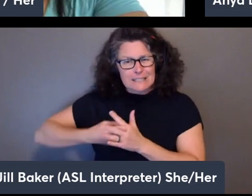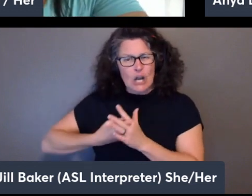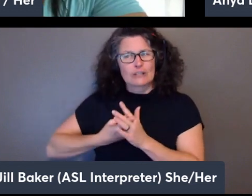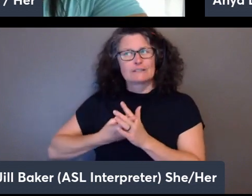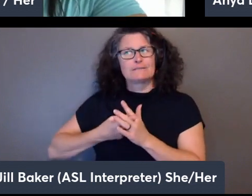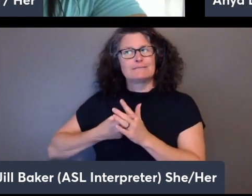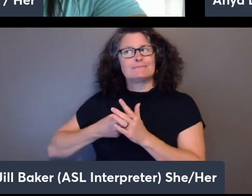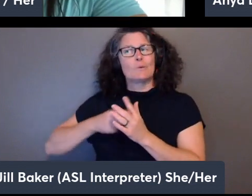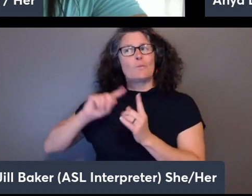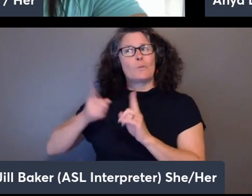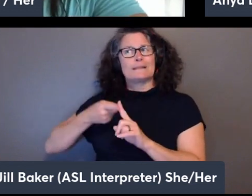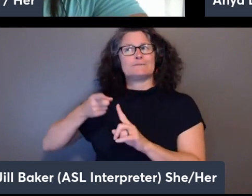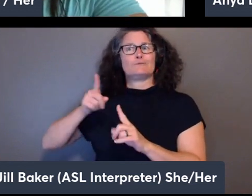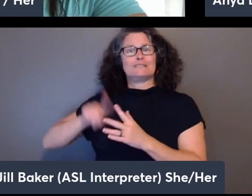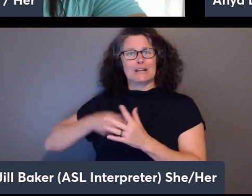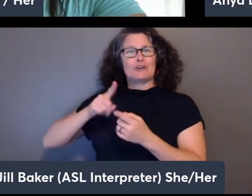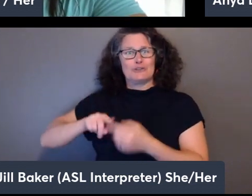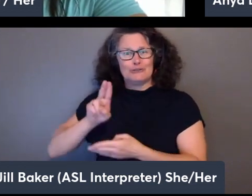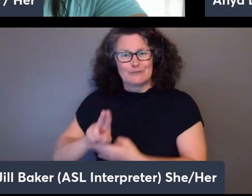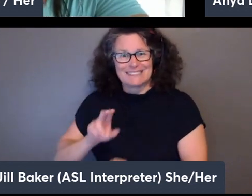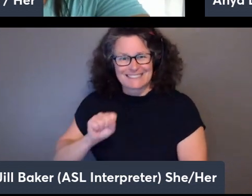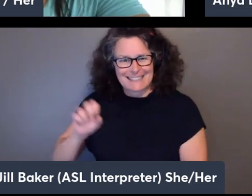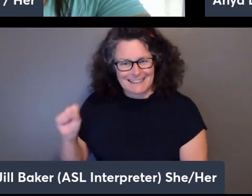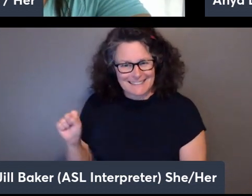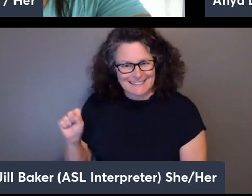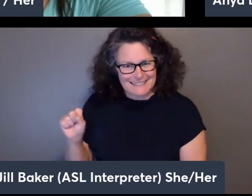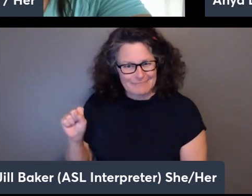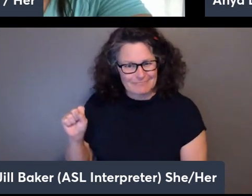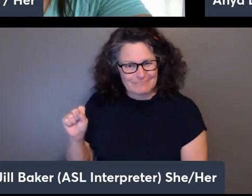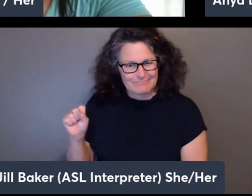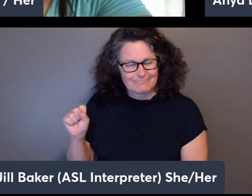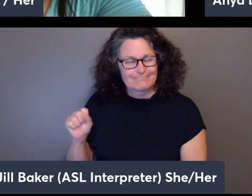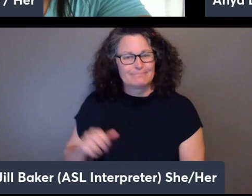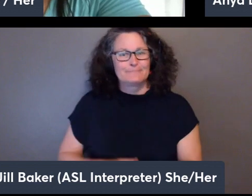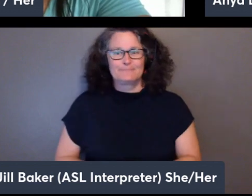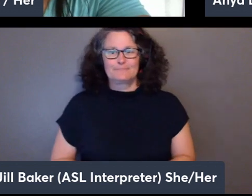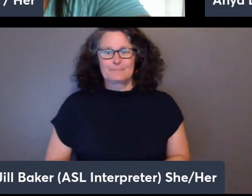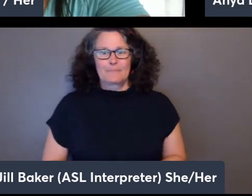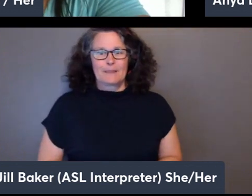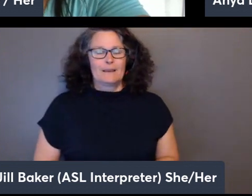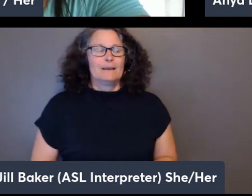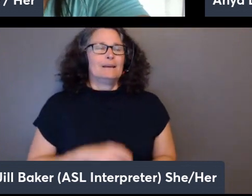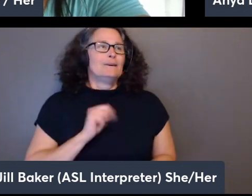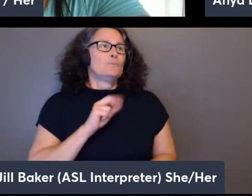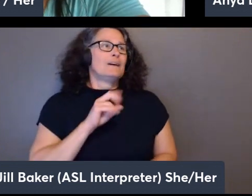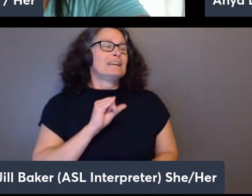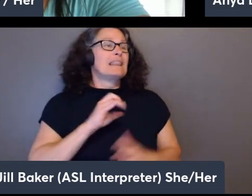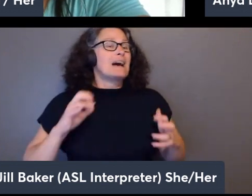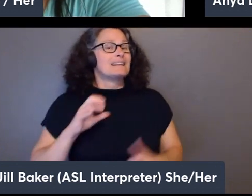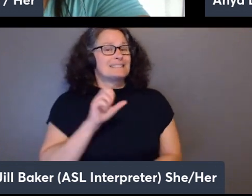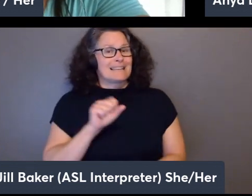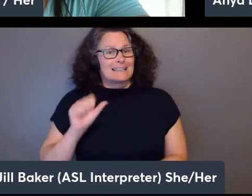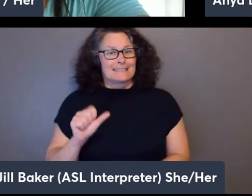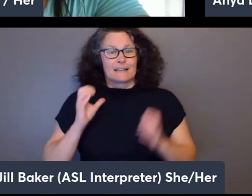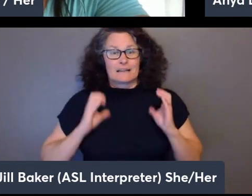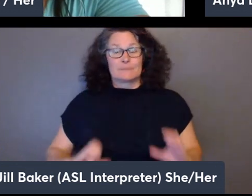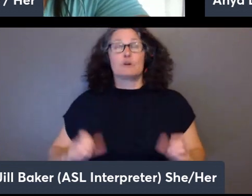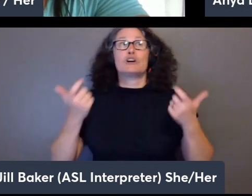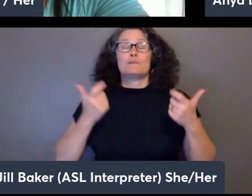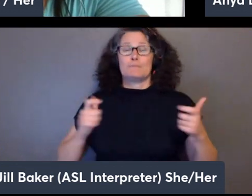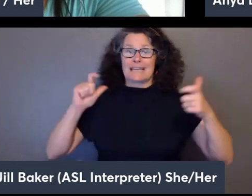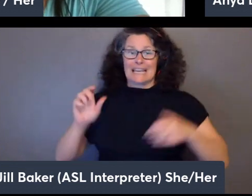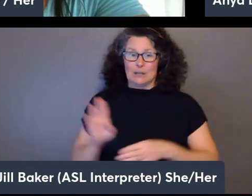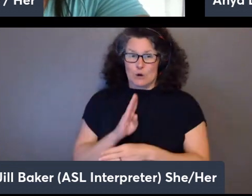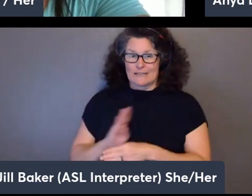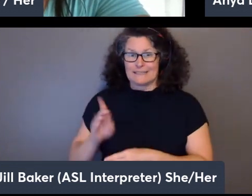StackSets? Yeah. So today, a lot of Stax's customers are big enterprises who deals